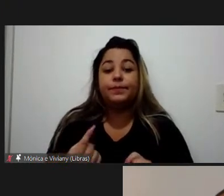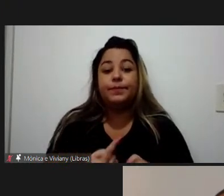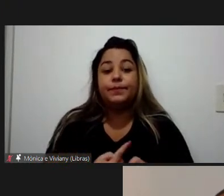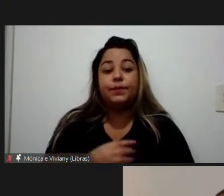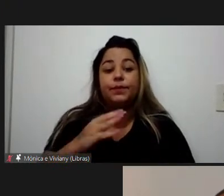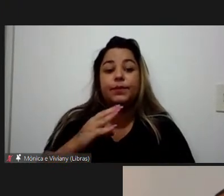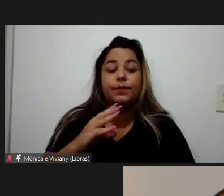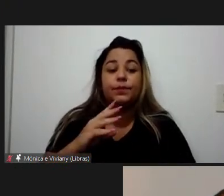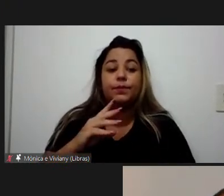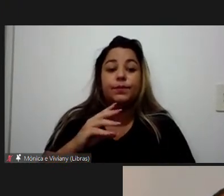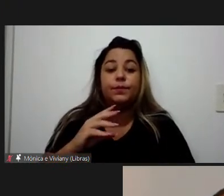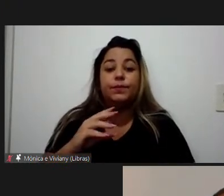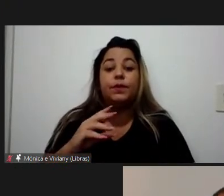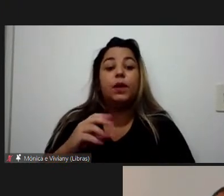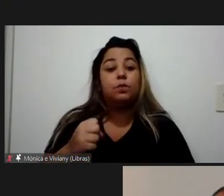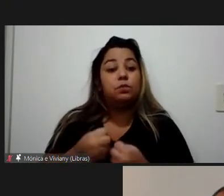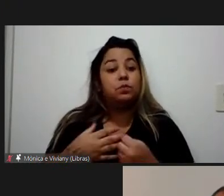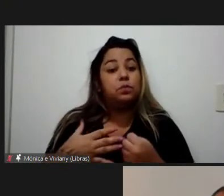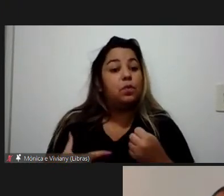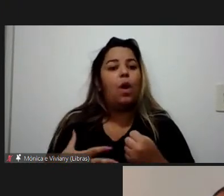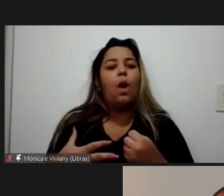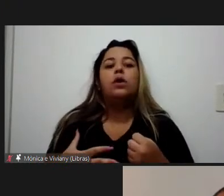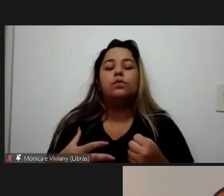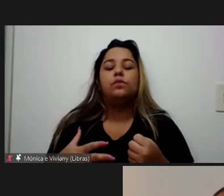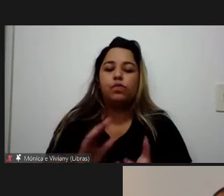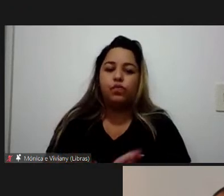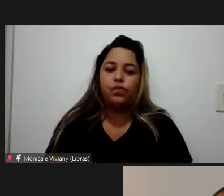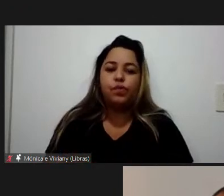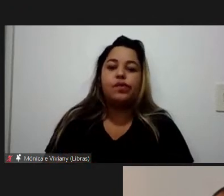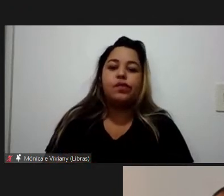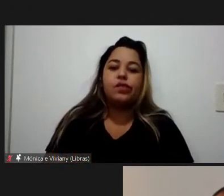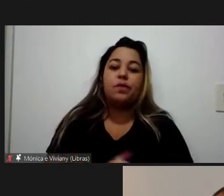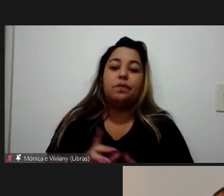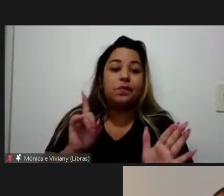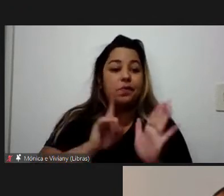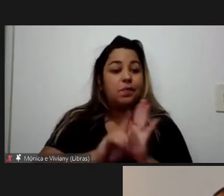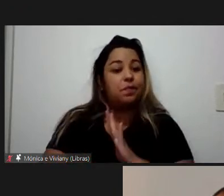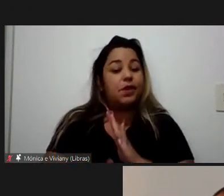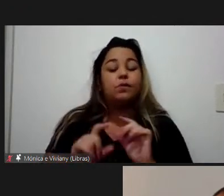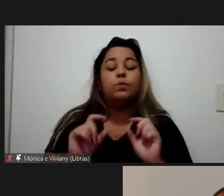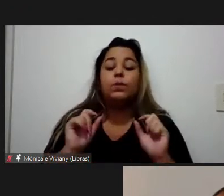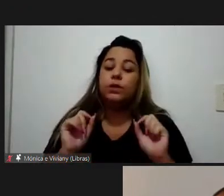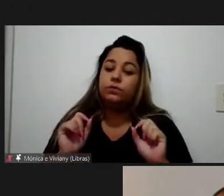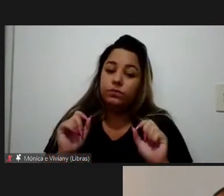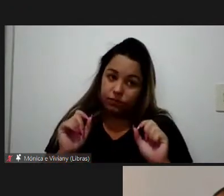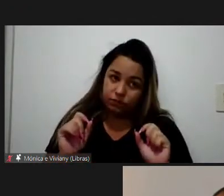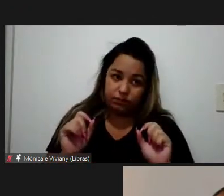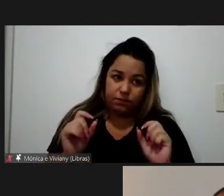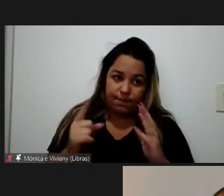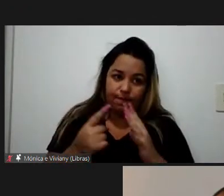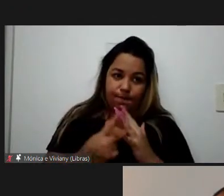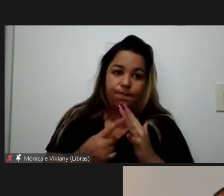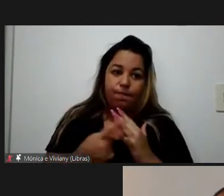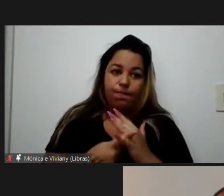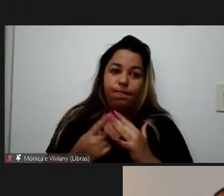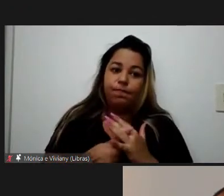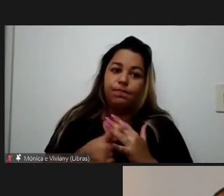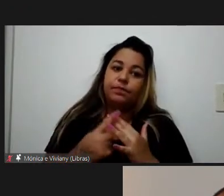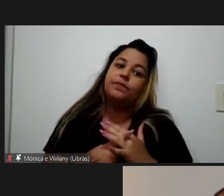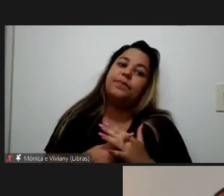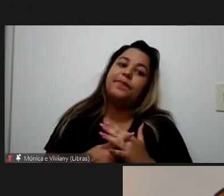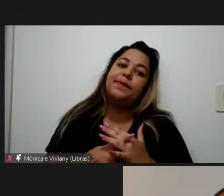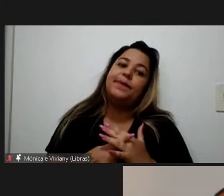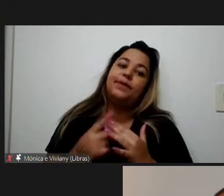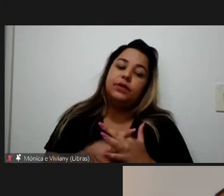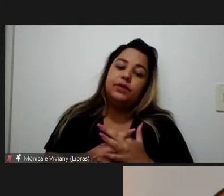to pass to the chat where we had many comments and questions. Among them, I'm going to